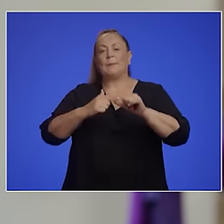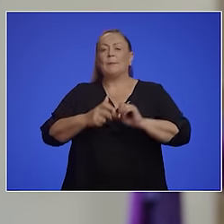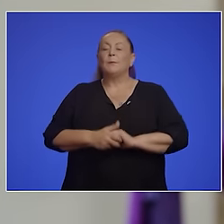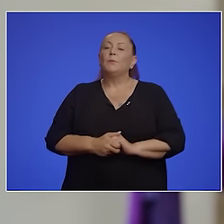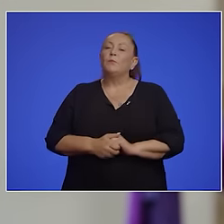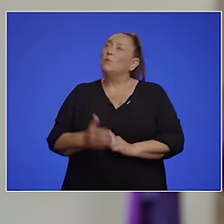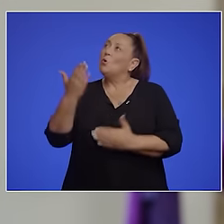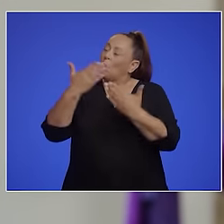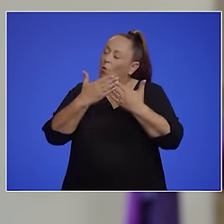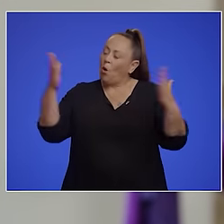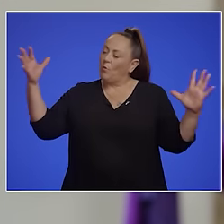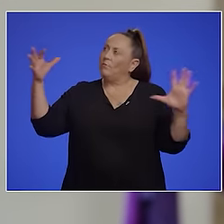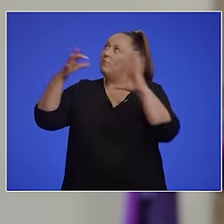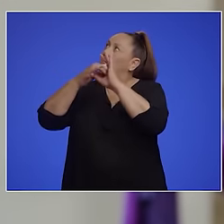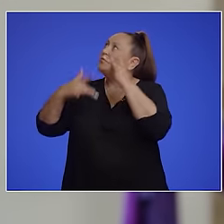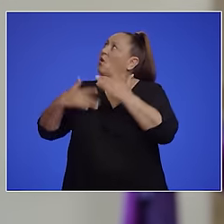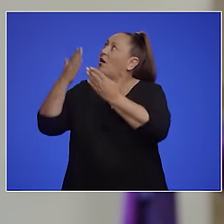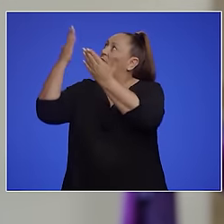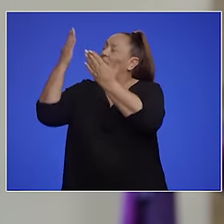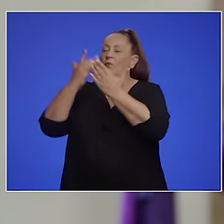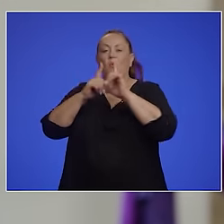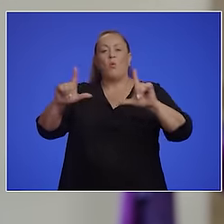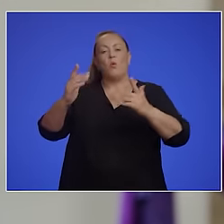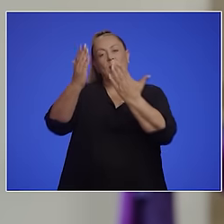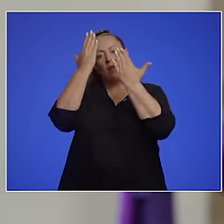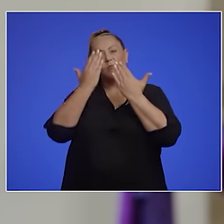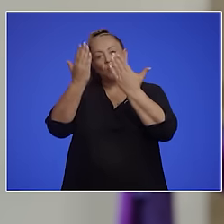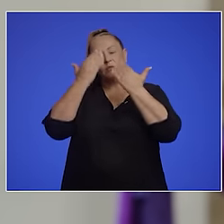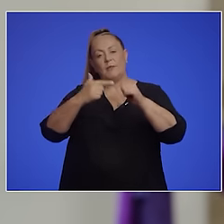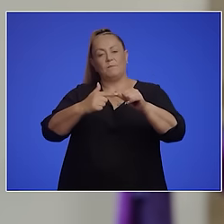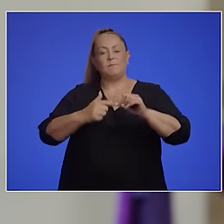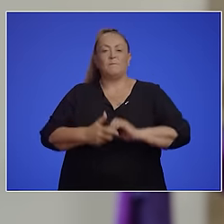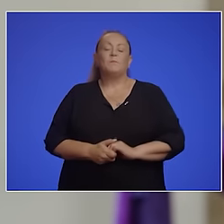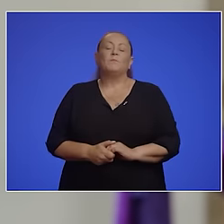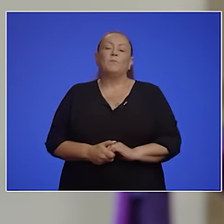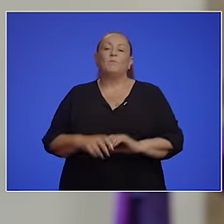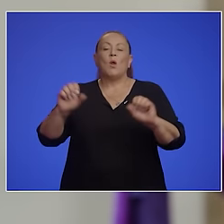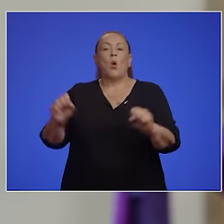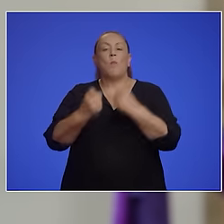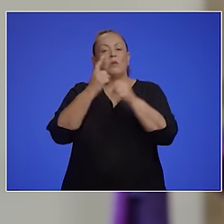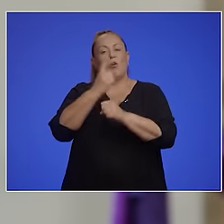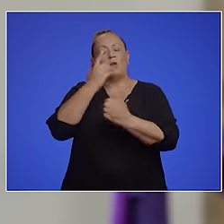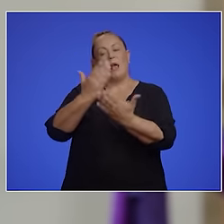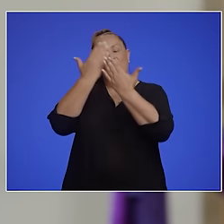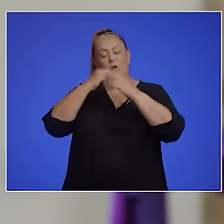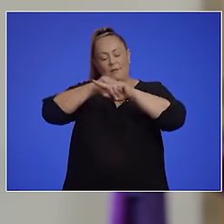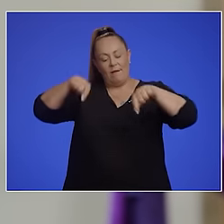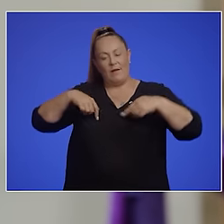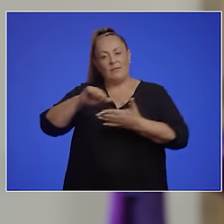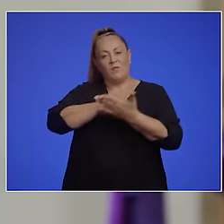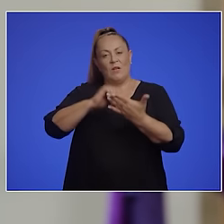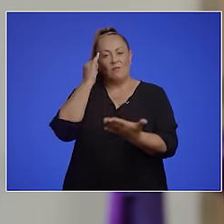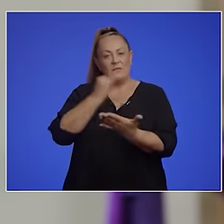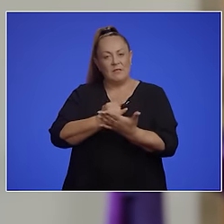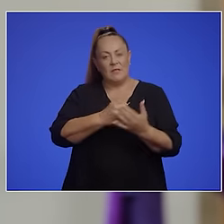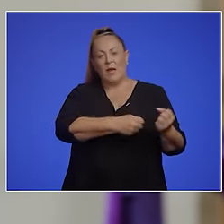life. Lord, have mercy. Lord, have mercy. May Almighty God have mercy on us, forgive us our sins, and bring us